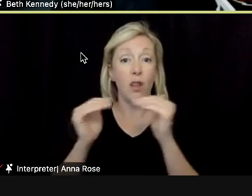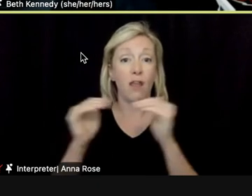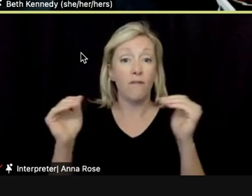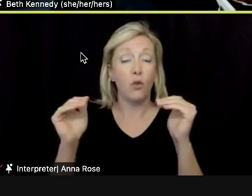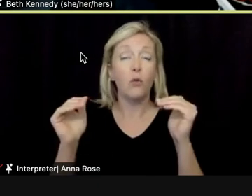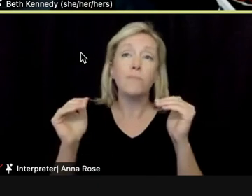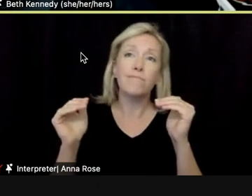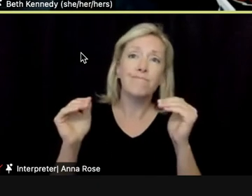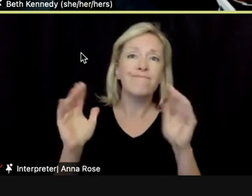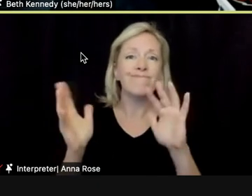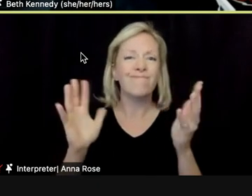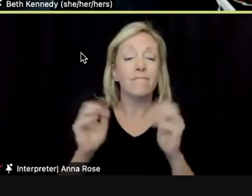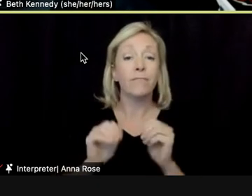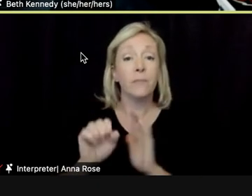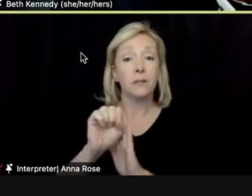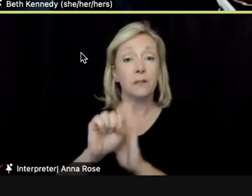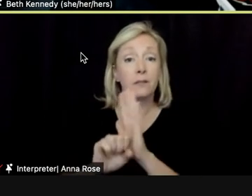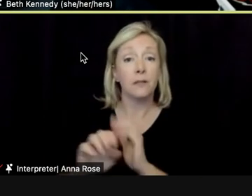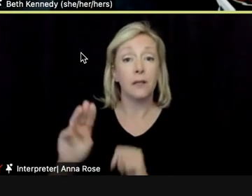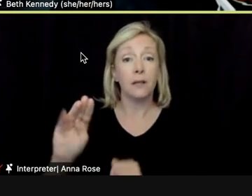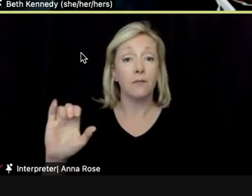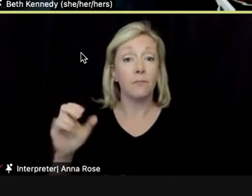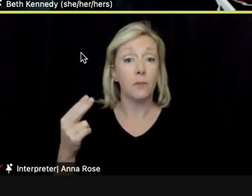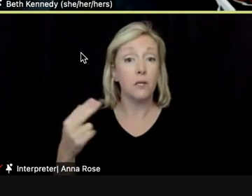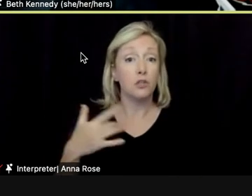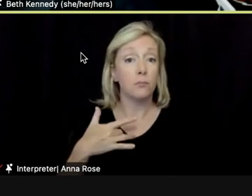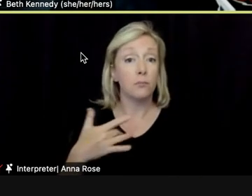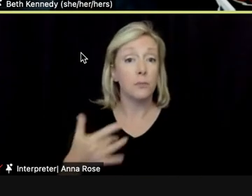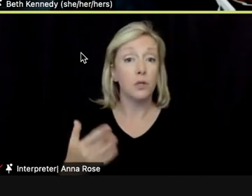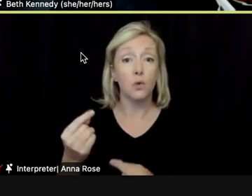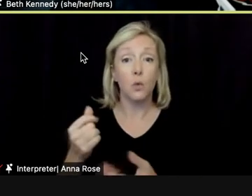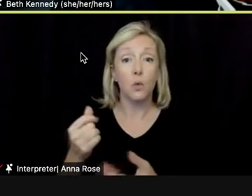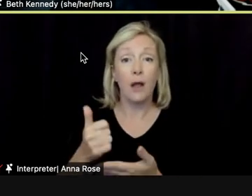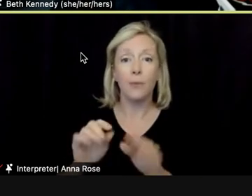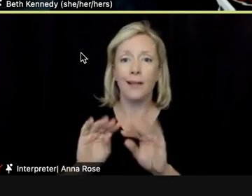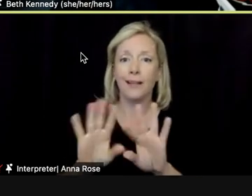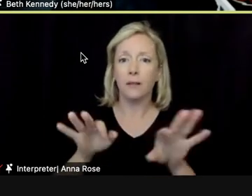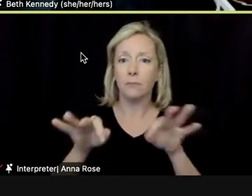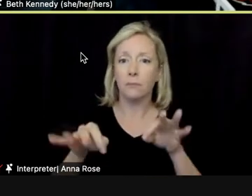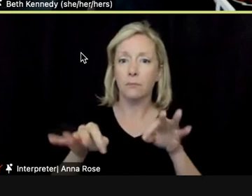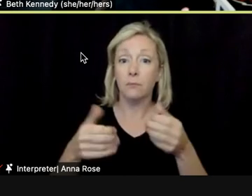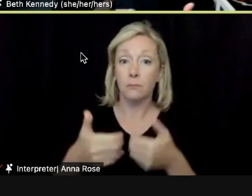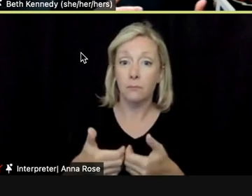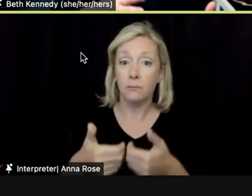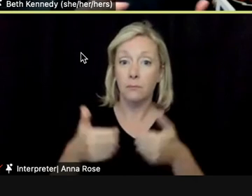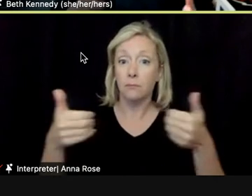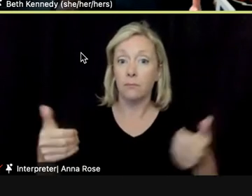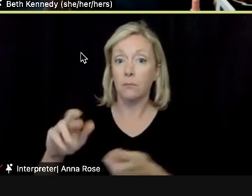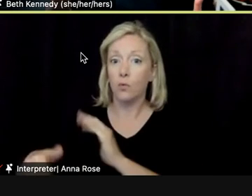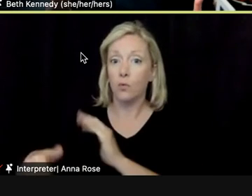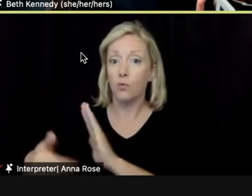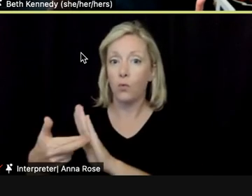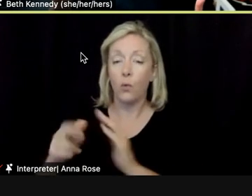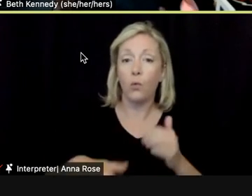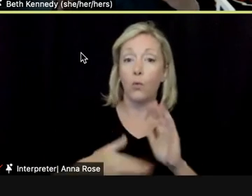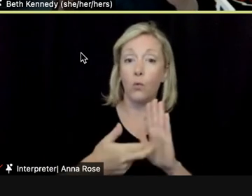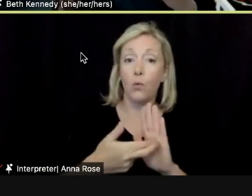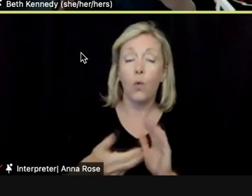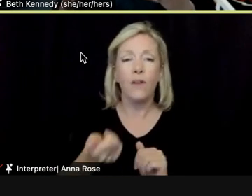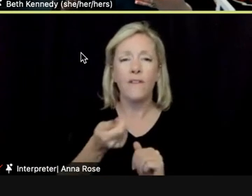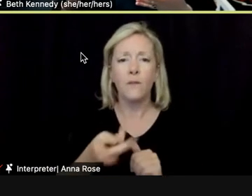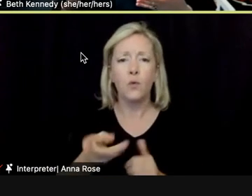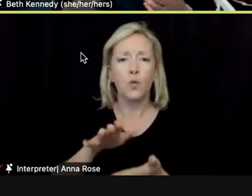true. In Michigan, what we have done to help people understand, we have a couple of districts, I